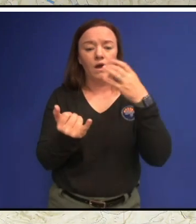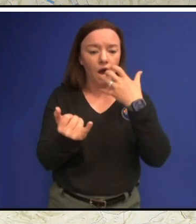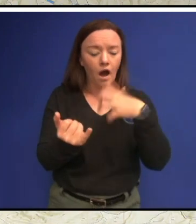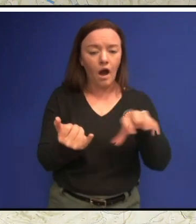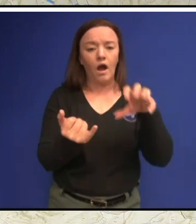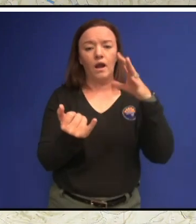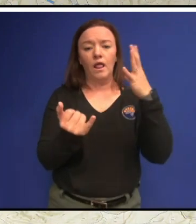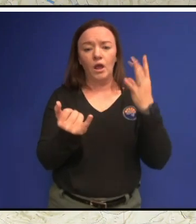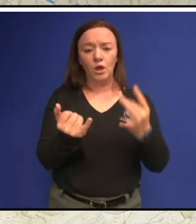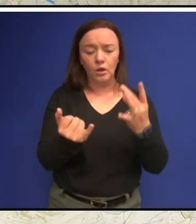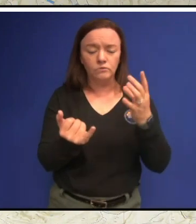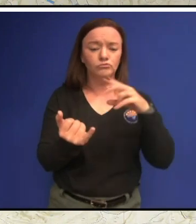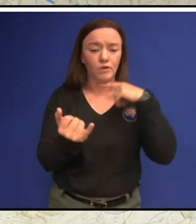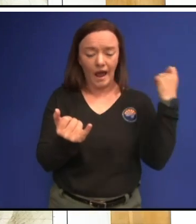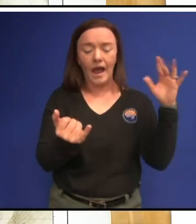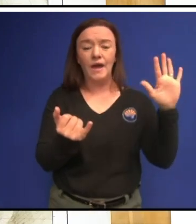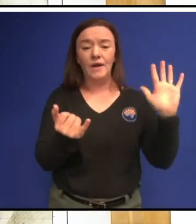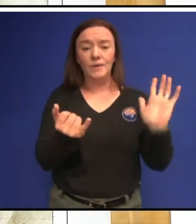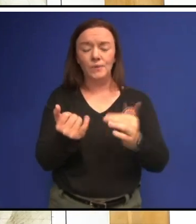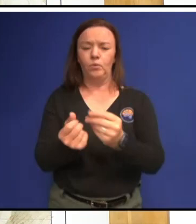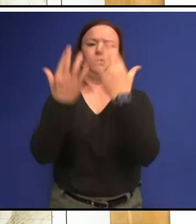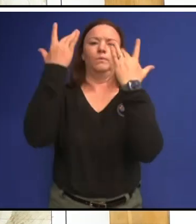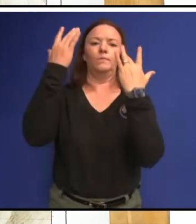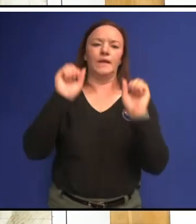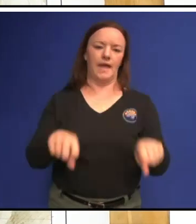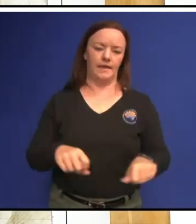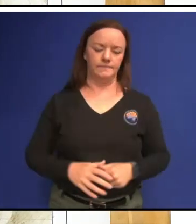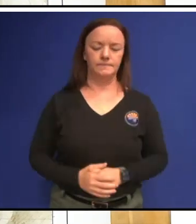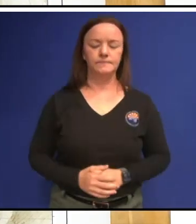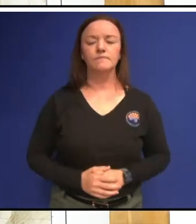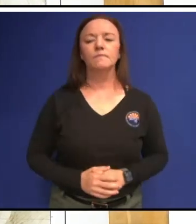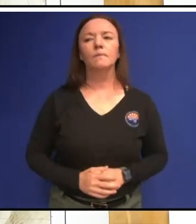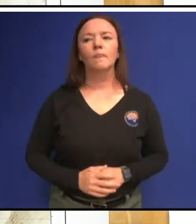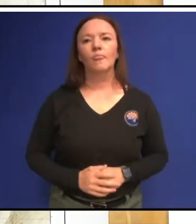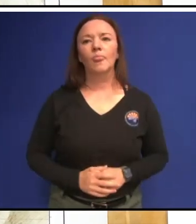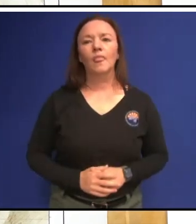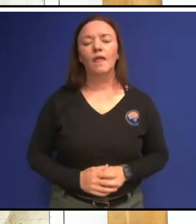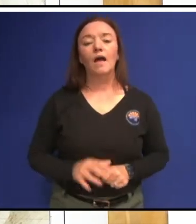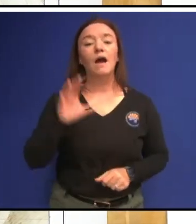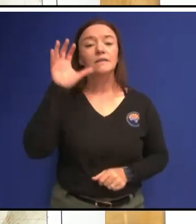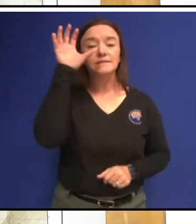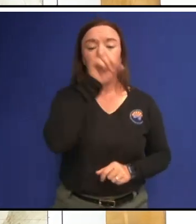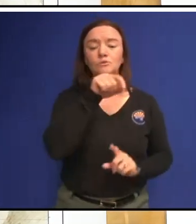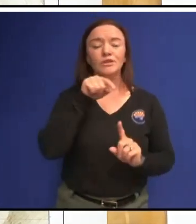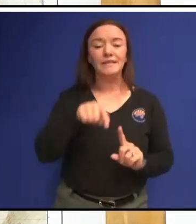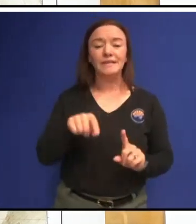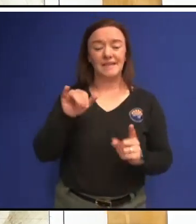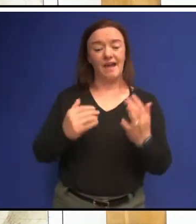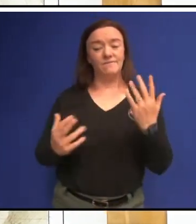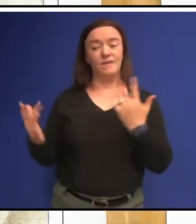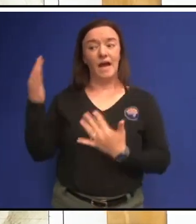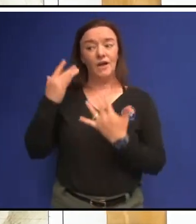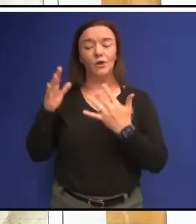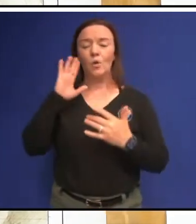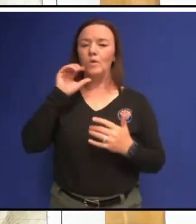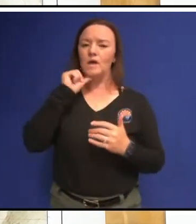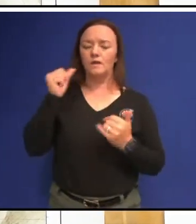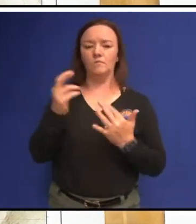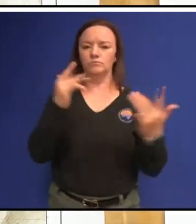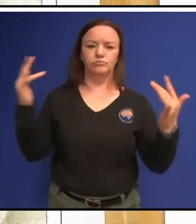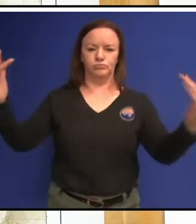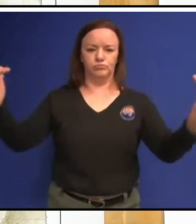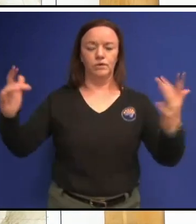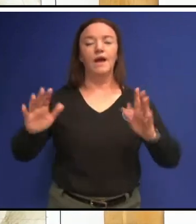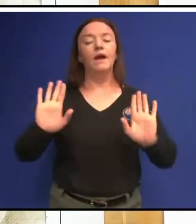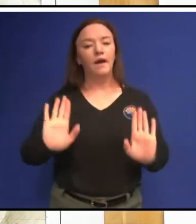So the belief is that the assumption is that this isn't going to move anywhere in here. However, the actions